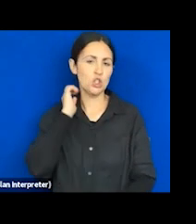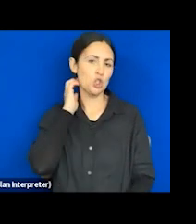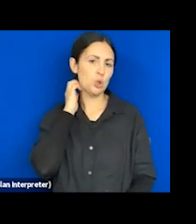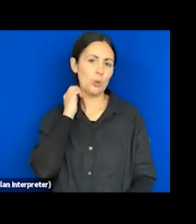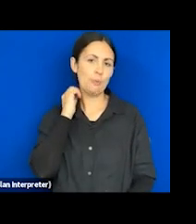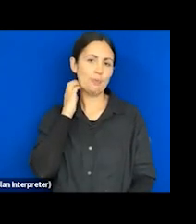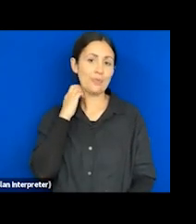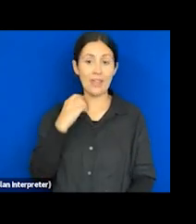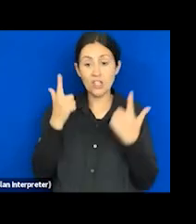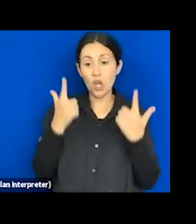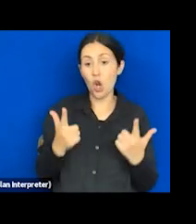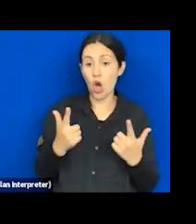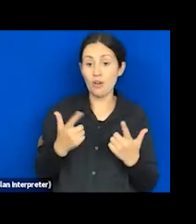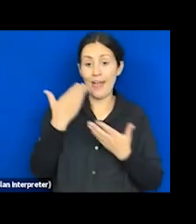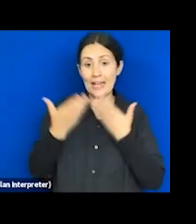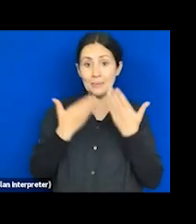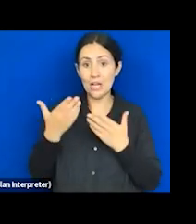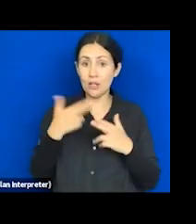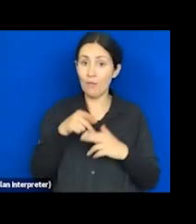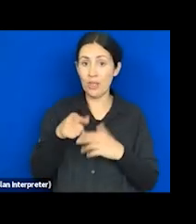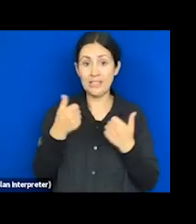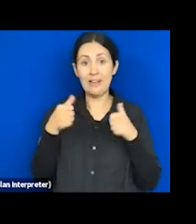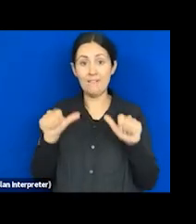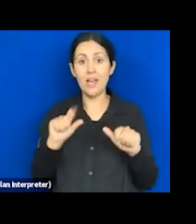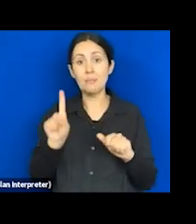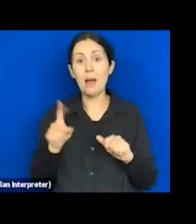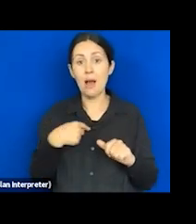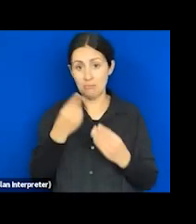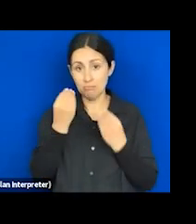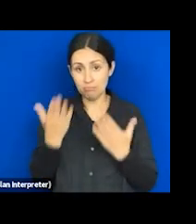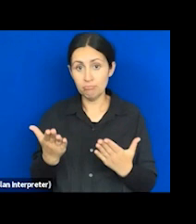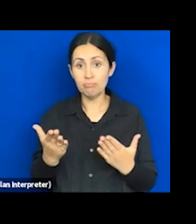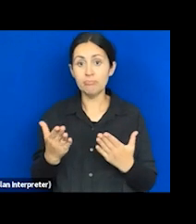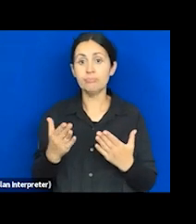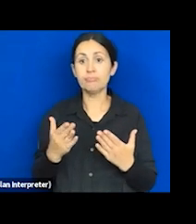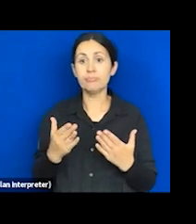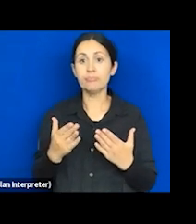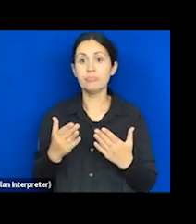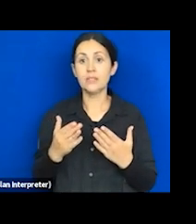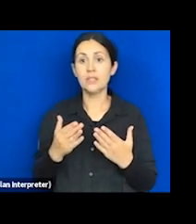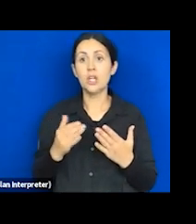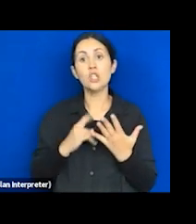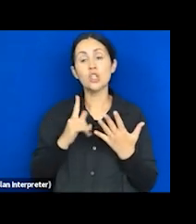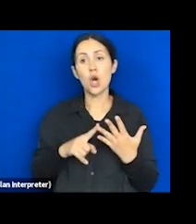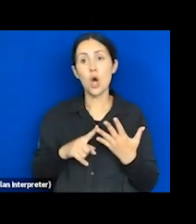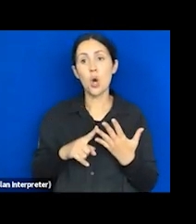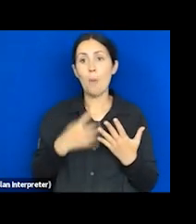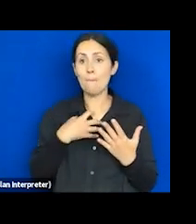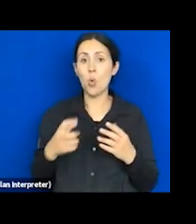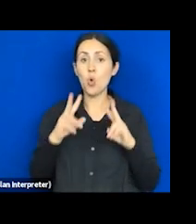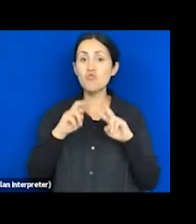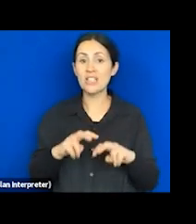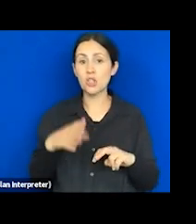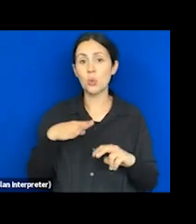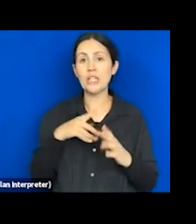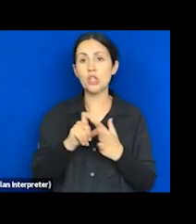of potential explanations for this effect, but what I'm telling you is the effect. So more research to be done